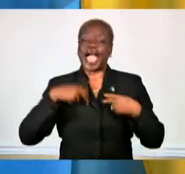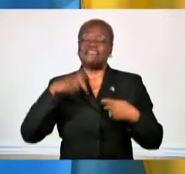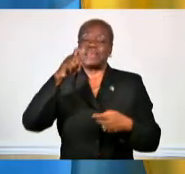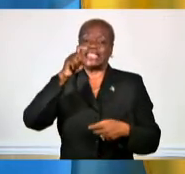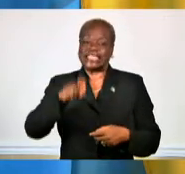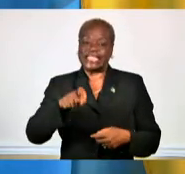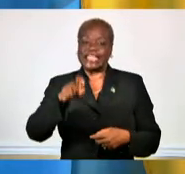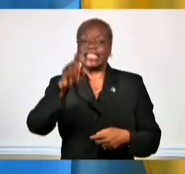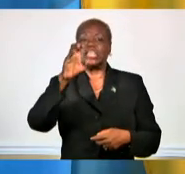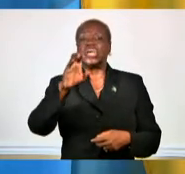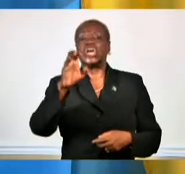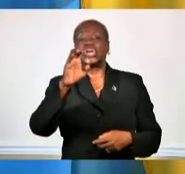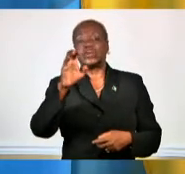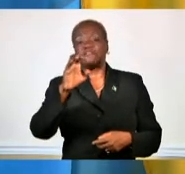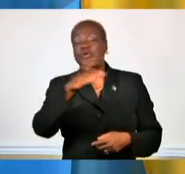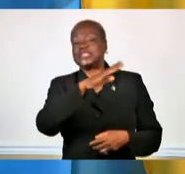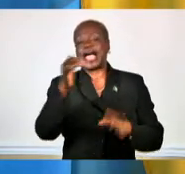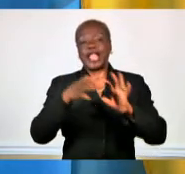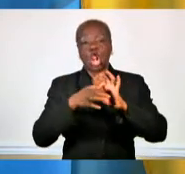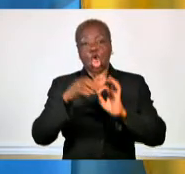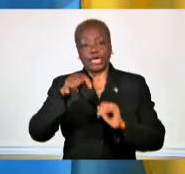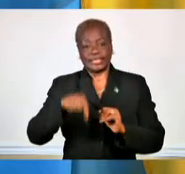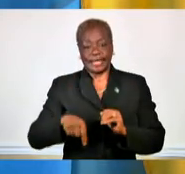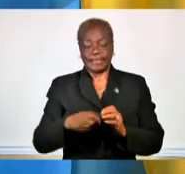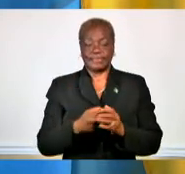curfews and lockdowns,